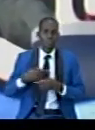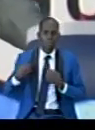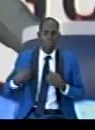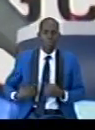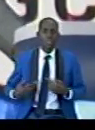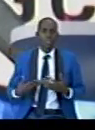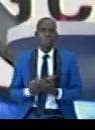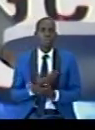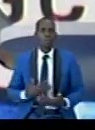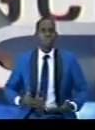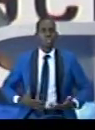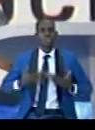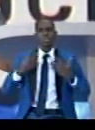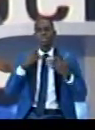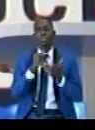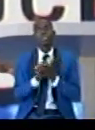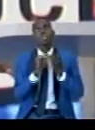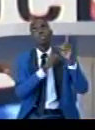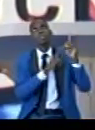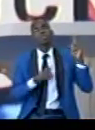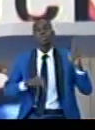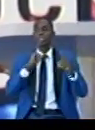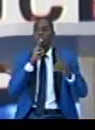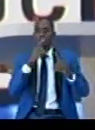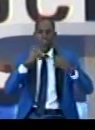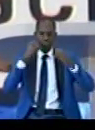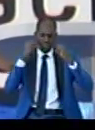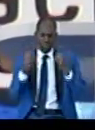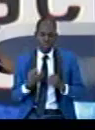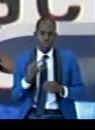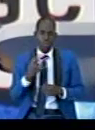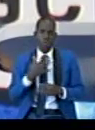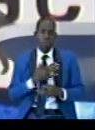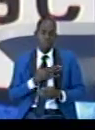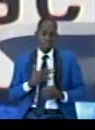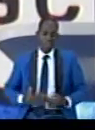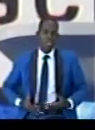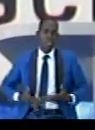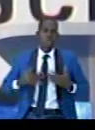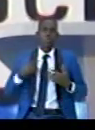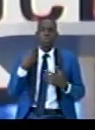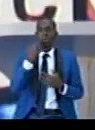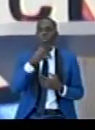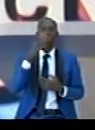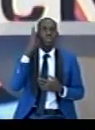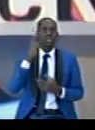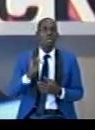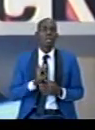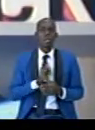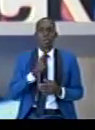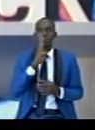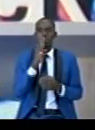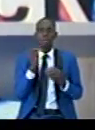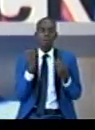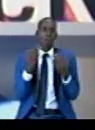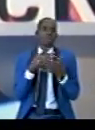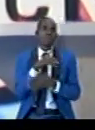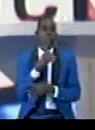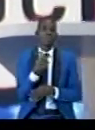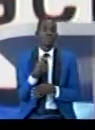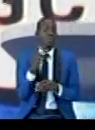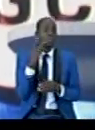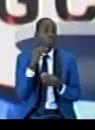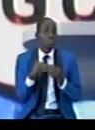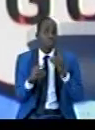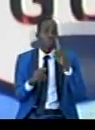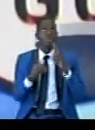the Lord is the strength of my life. Of whom shall I be afraid? As we look at the Lord, number one, he is